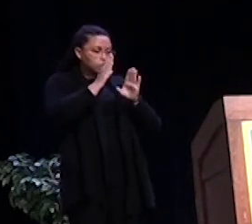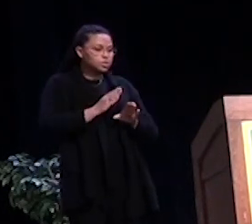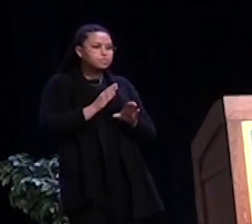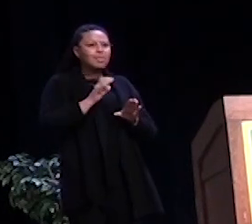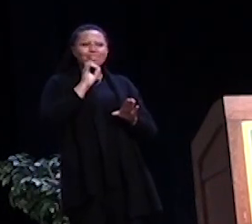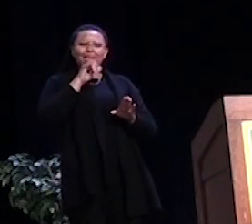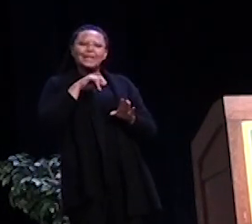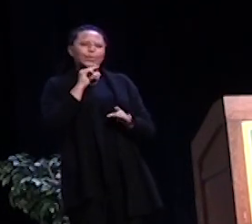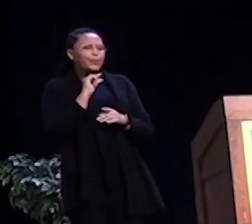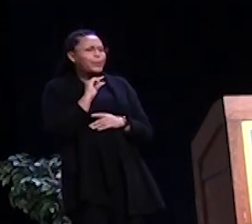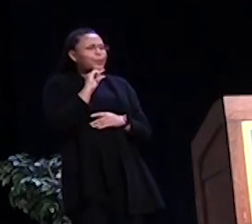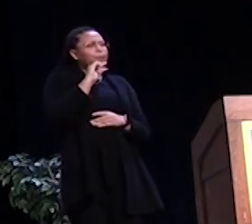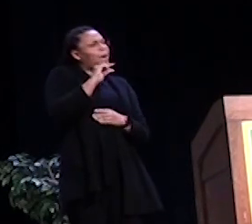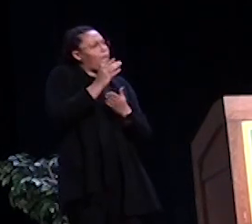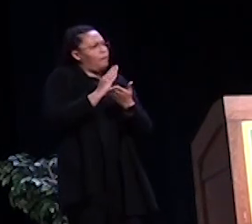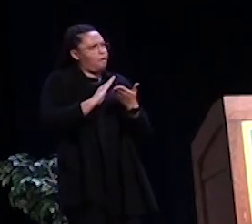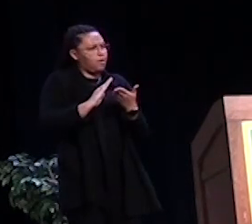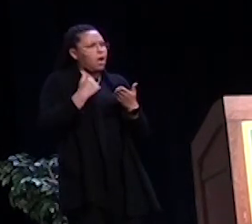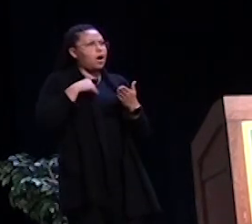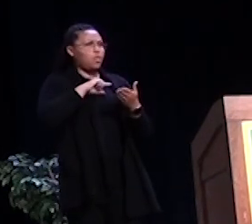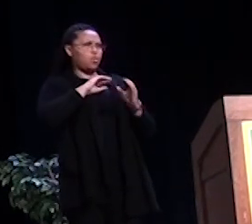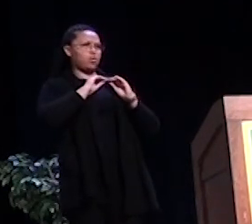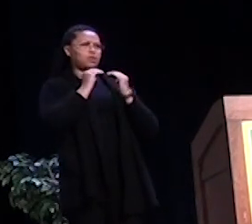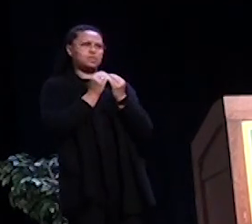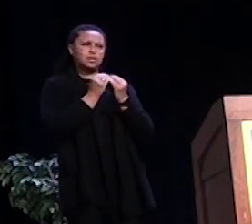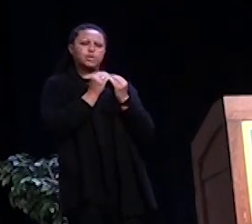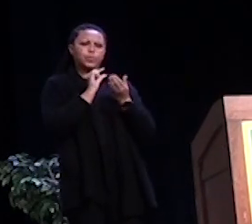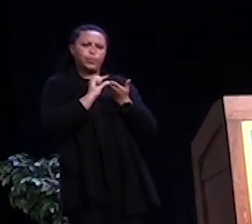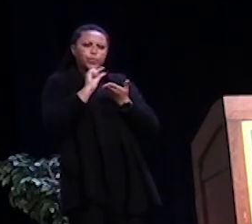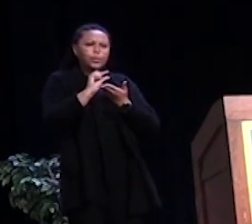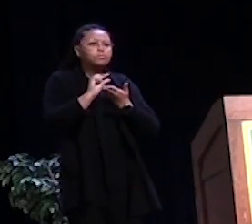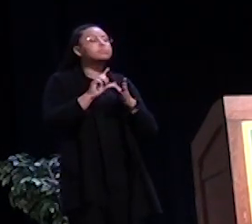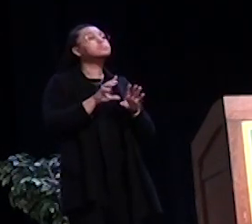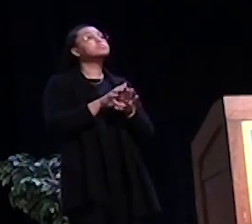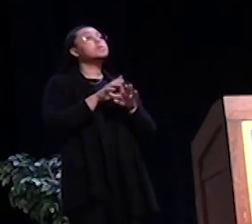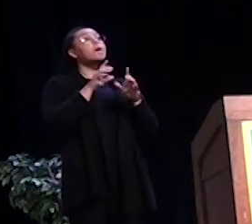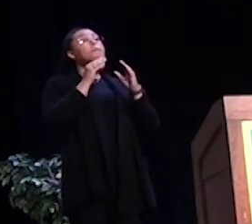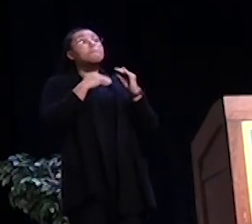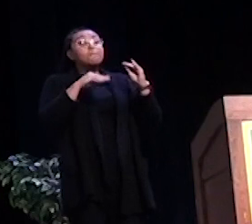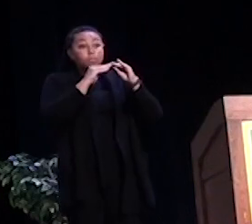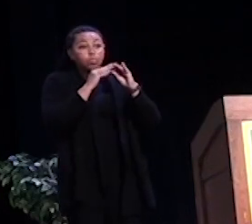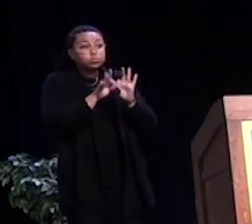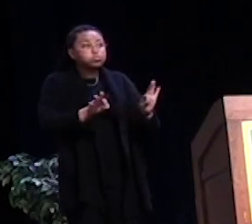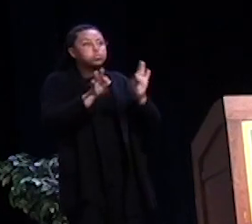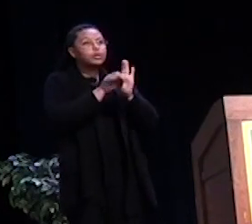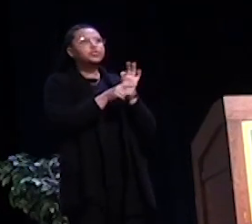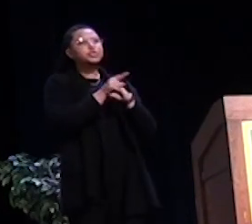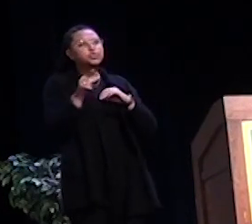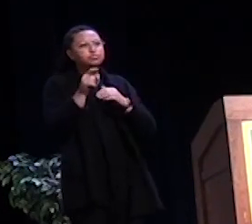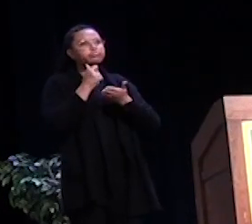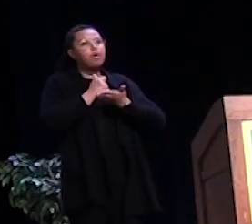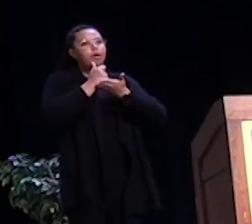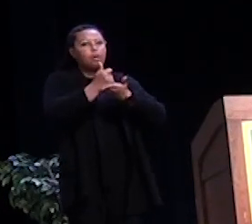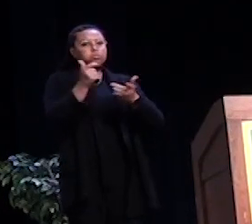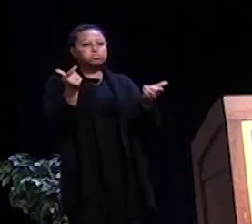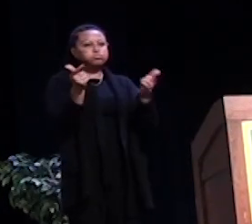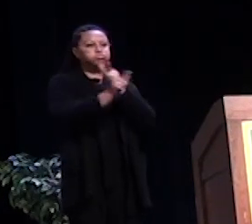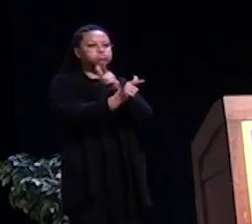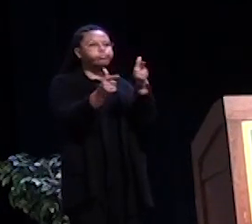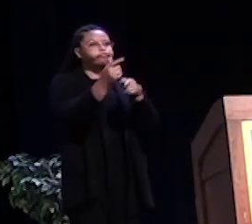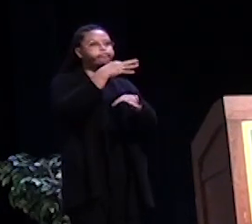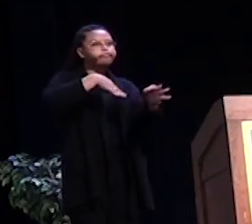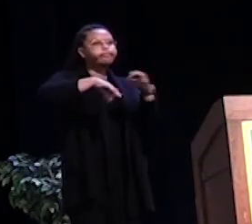smallest part of it, right? Is the organization that can help us. A bigger part of that is really what can we do to help each other out. And again, my drive over here this